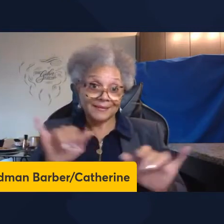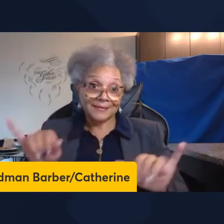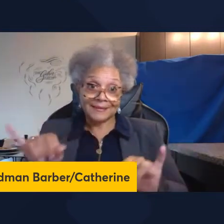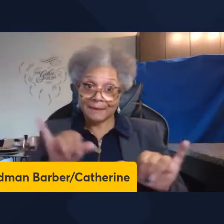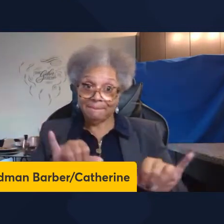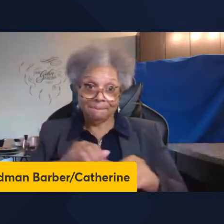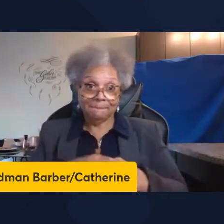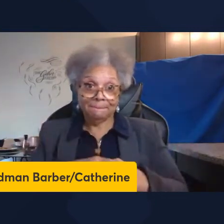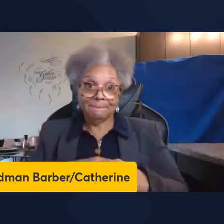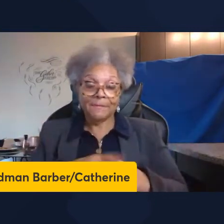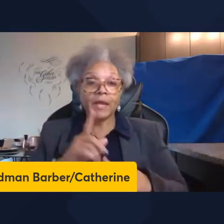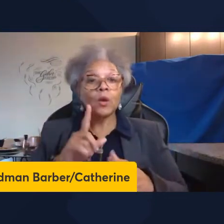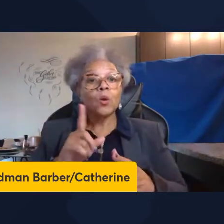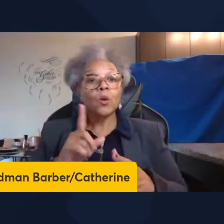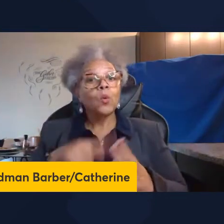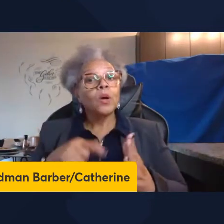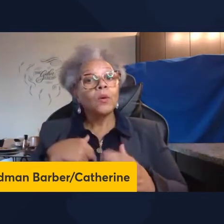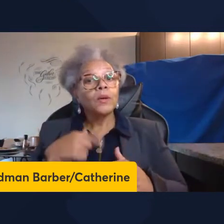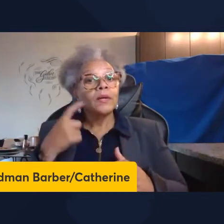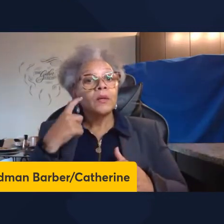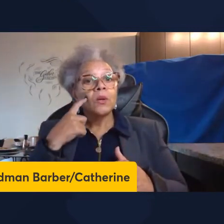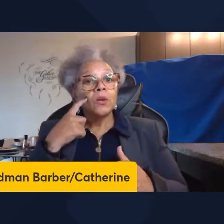what we found